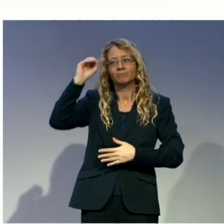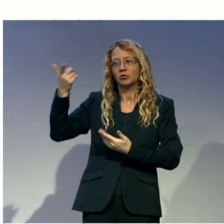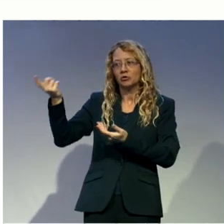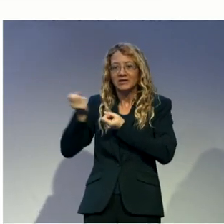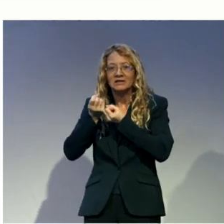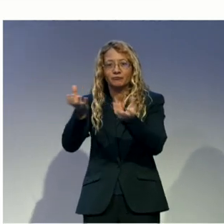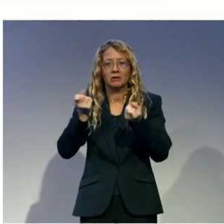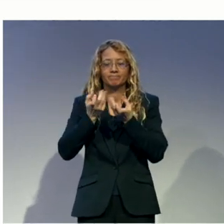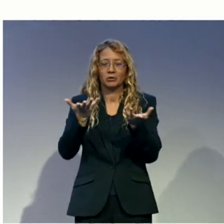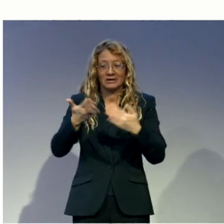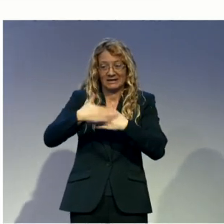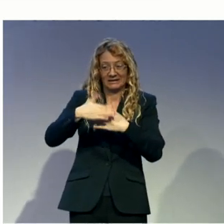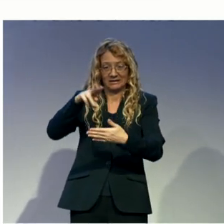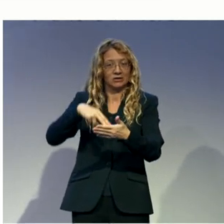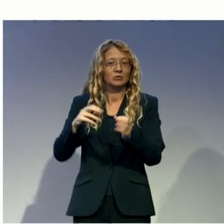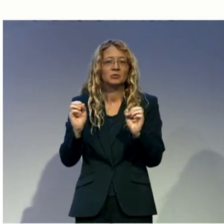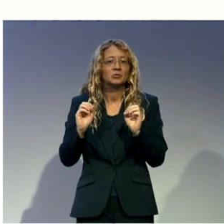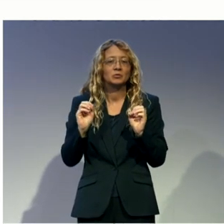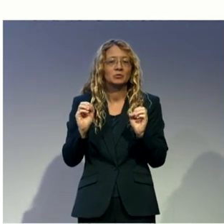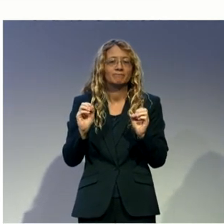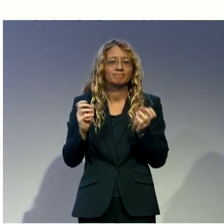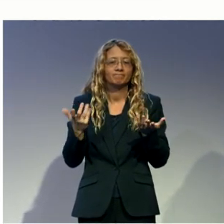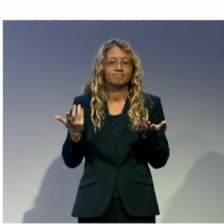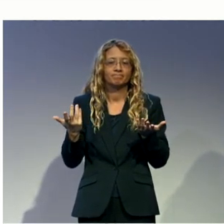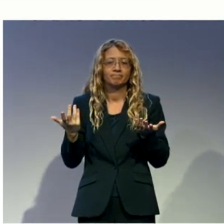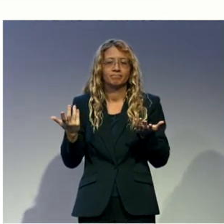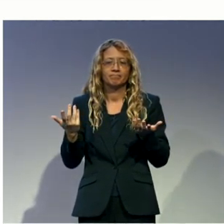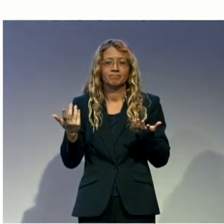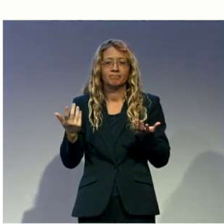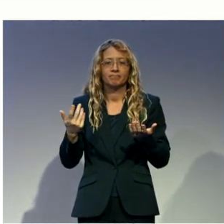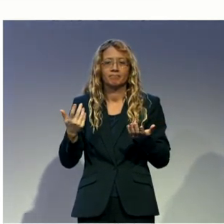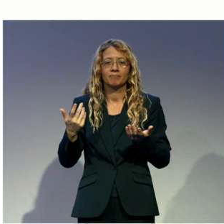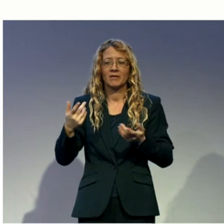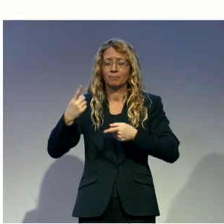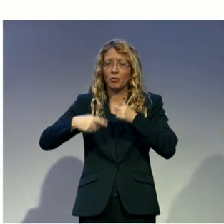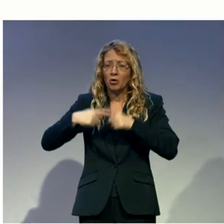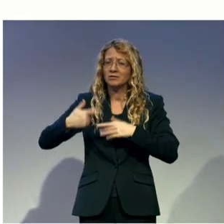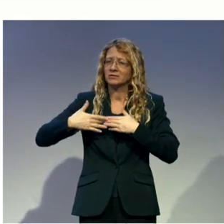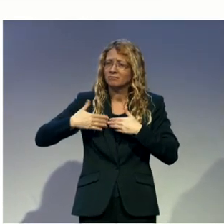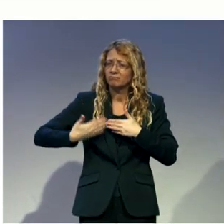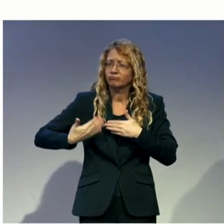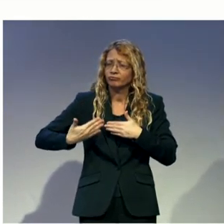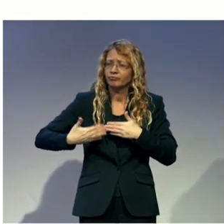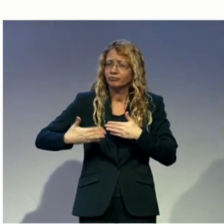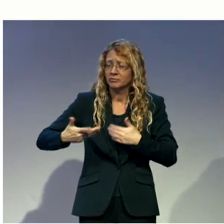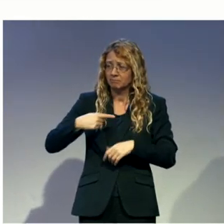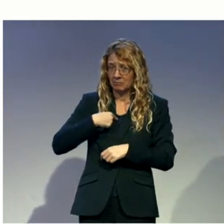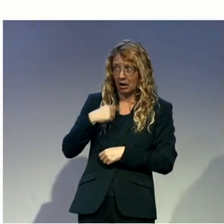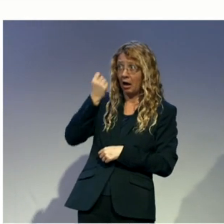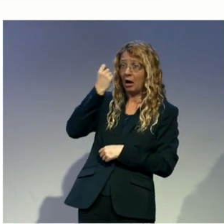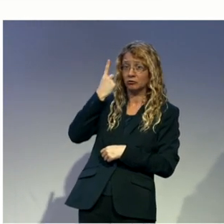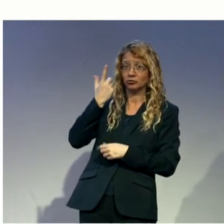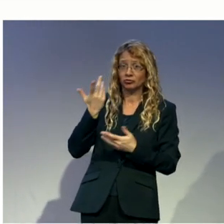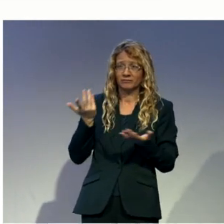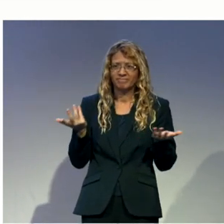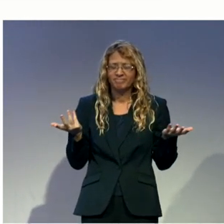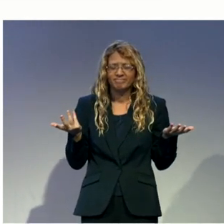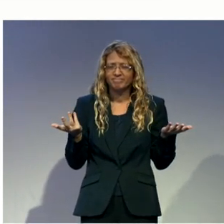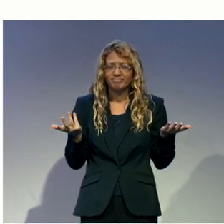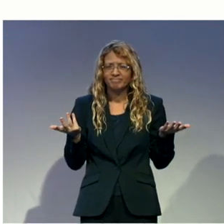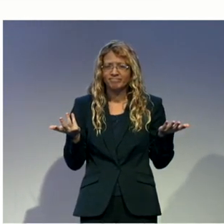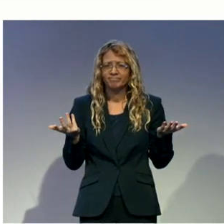proposals and the daily politicians' decisions of the parties? They are actually much more